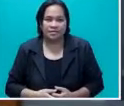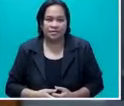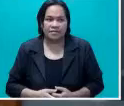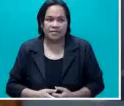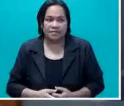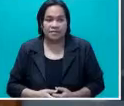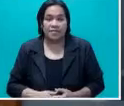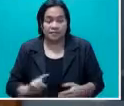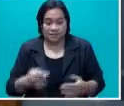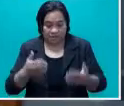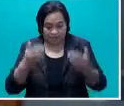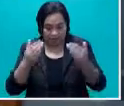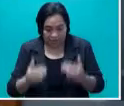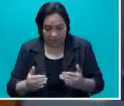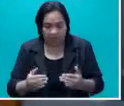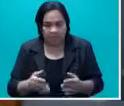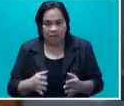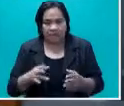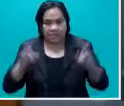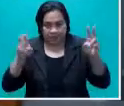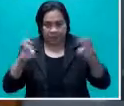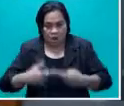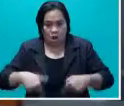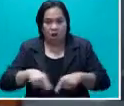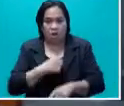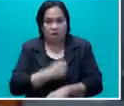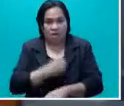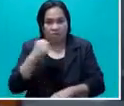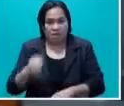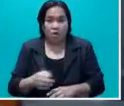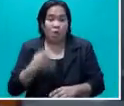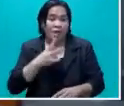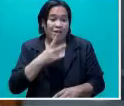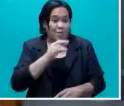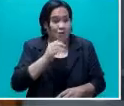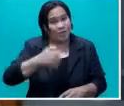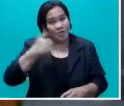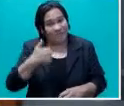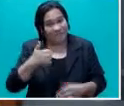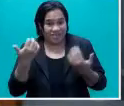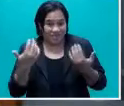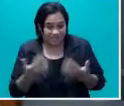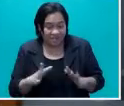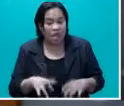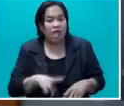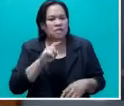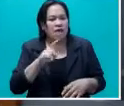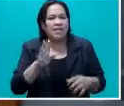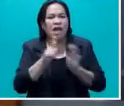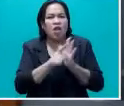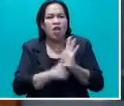And Honorable Speaker, on the local government, after 2006, the municipal council lawyers